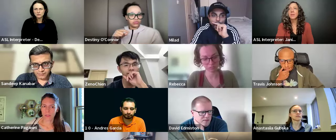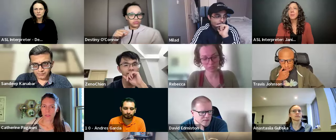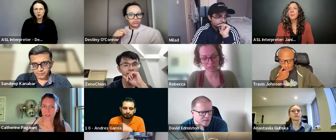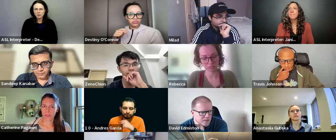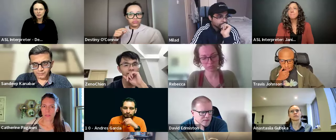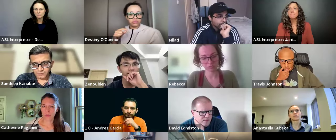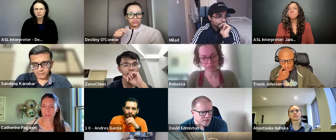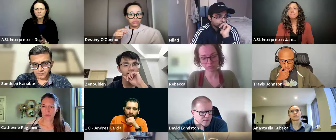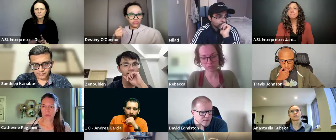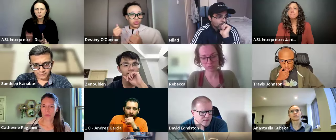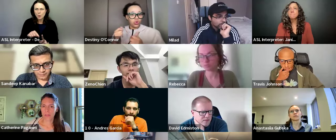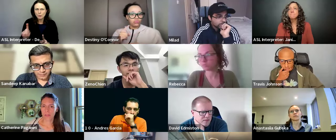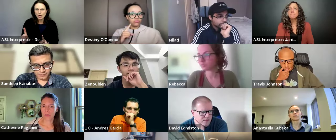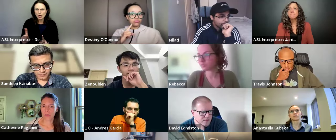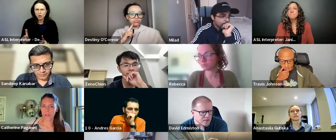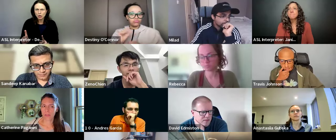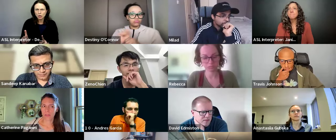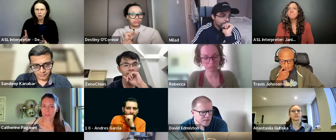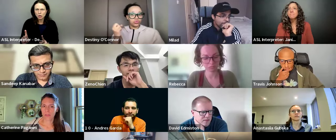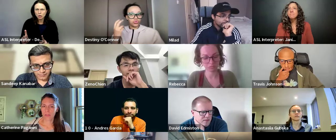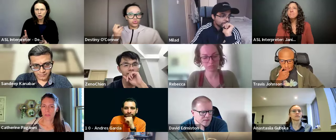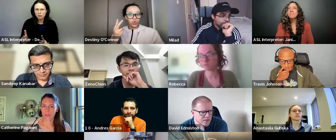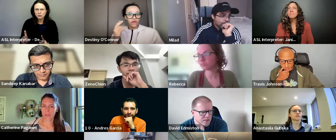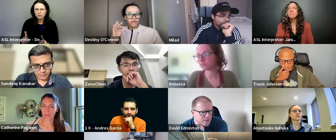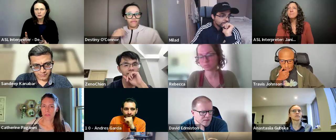The two of us going.